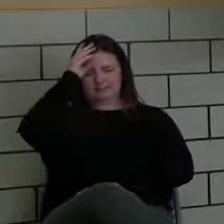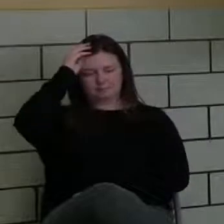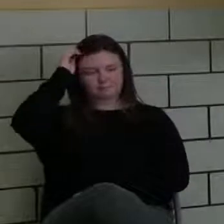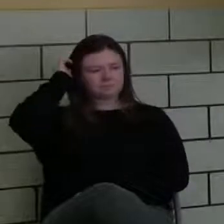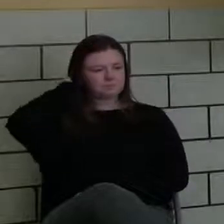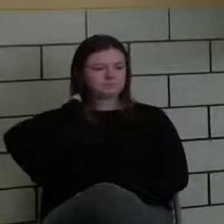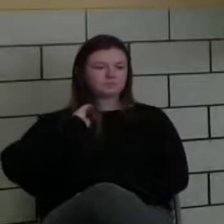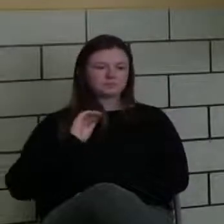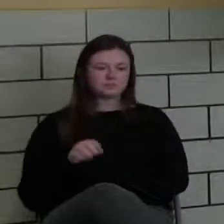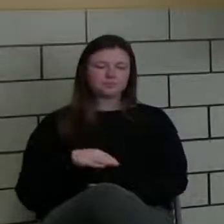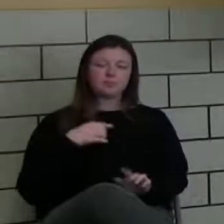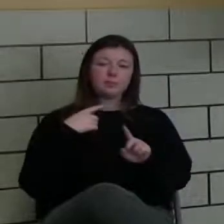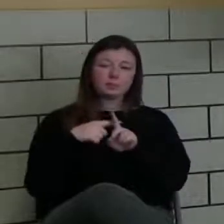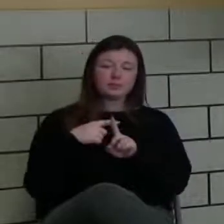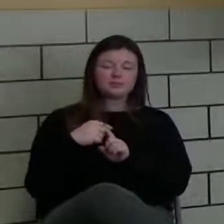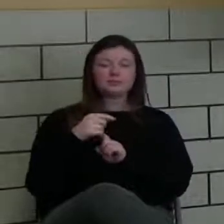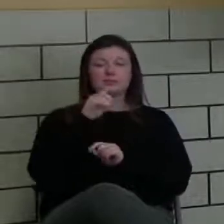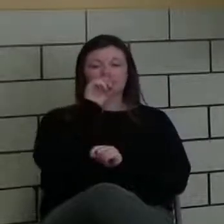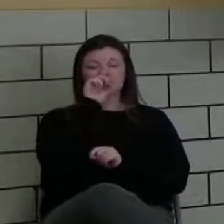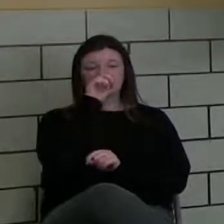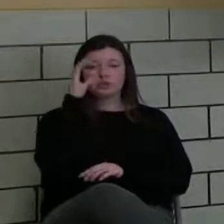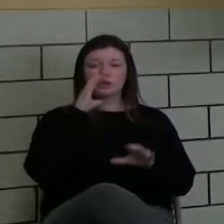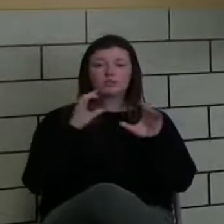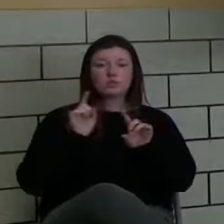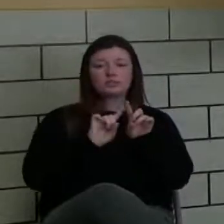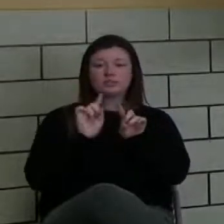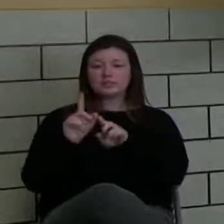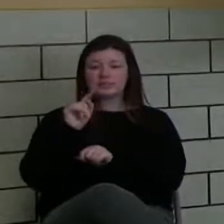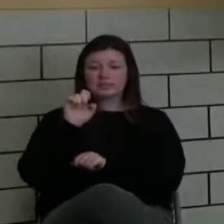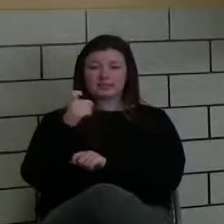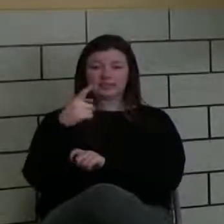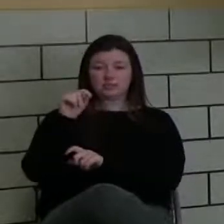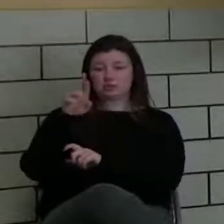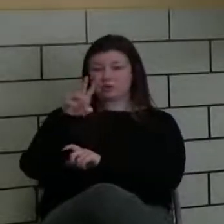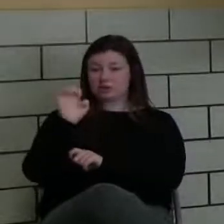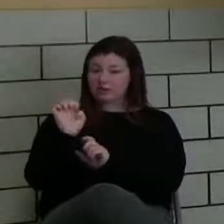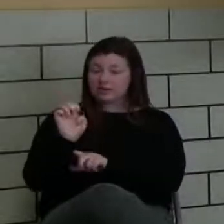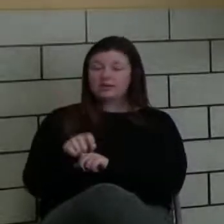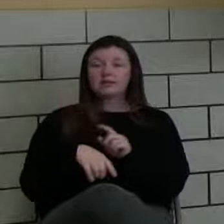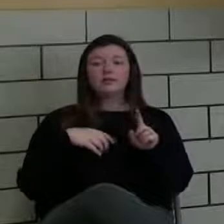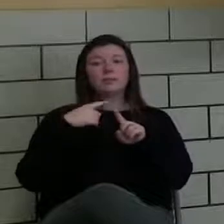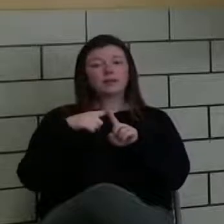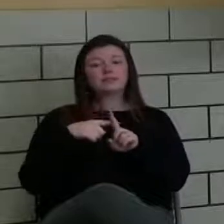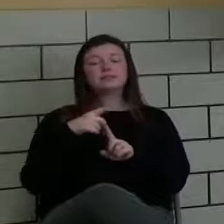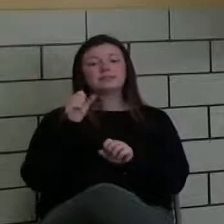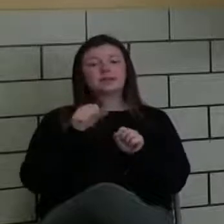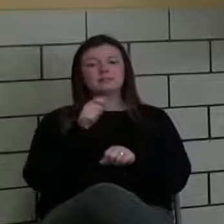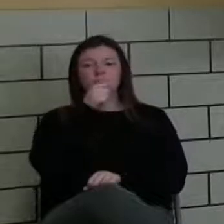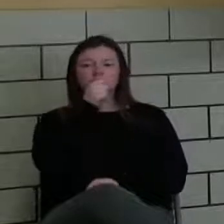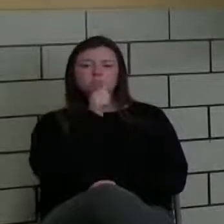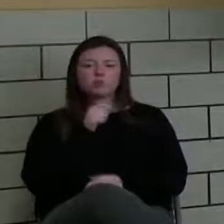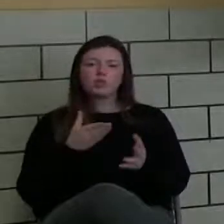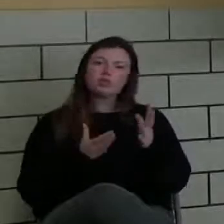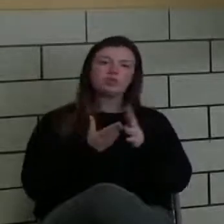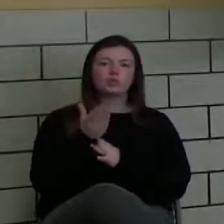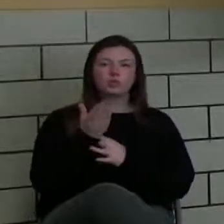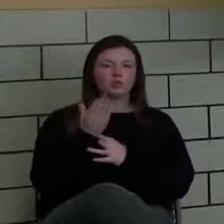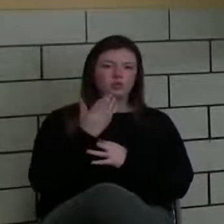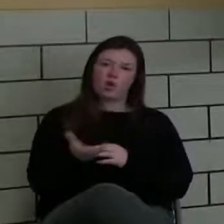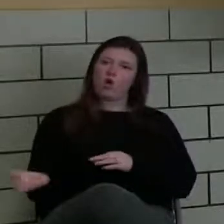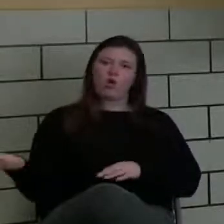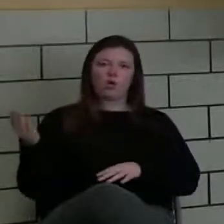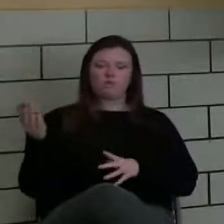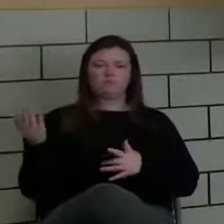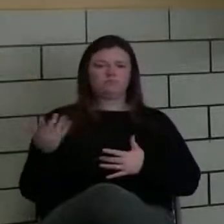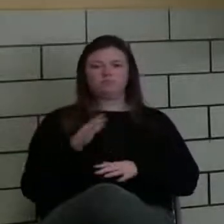texture and seasonality, right? Some things that are going to look good all year round. So, but in general, the sort